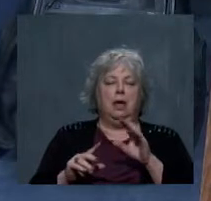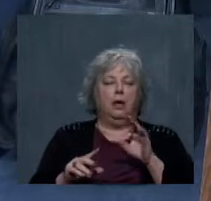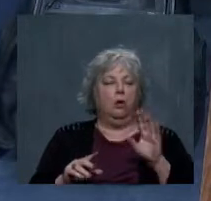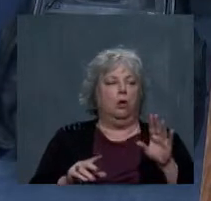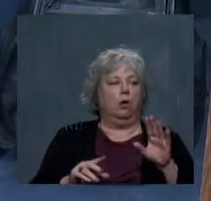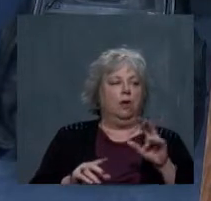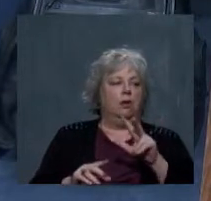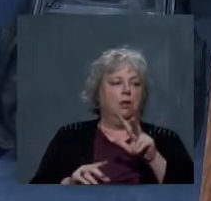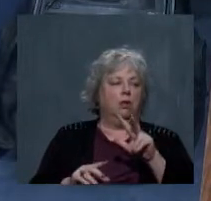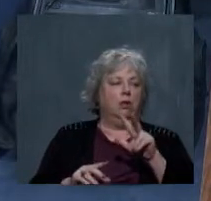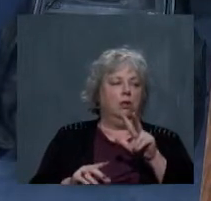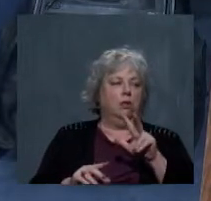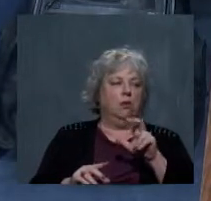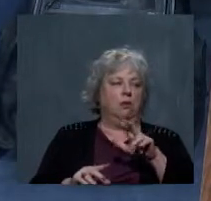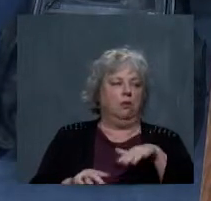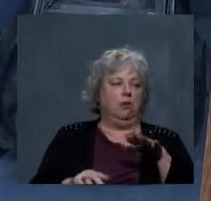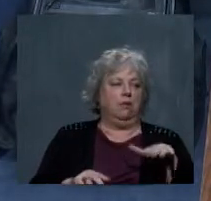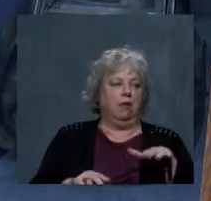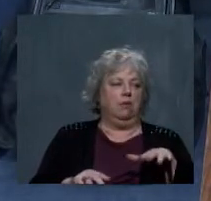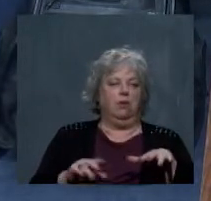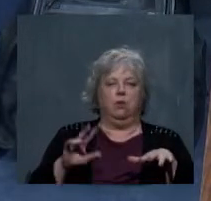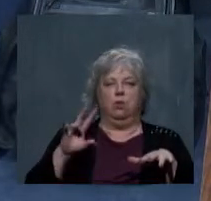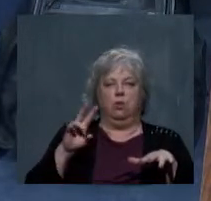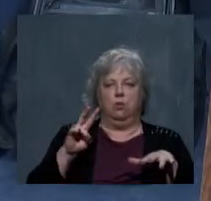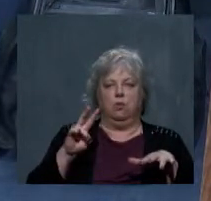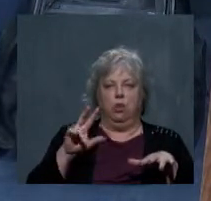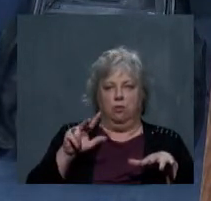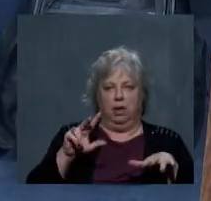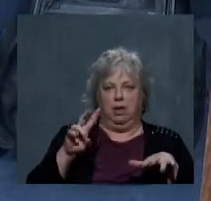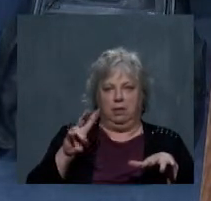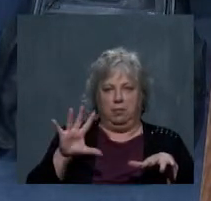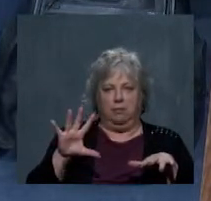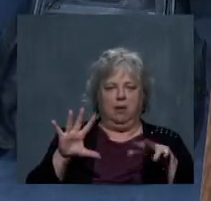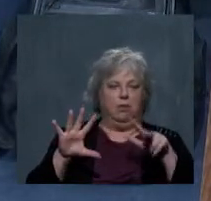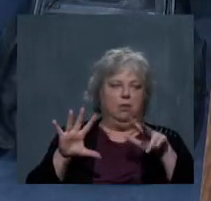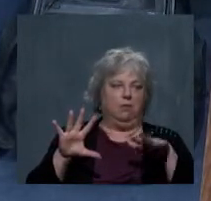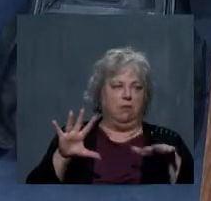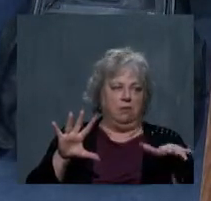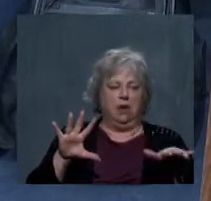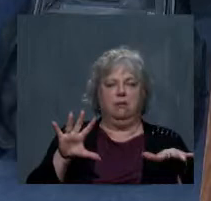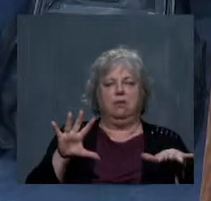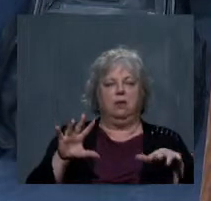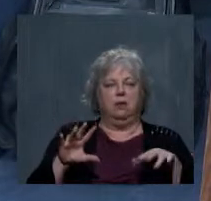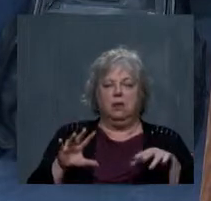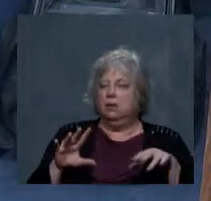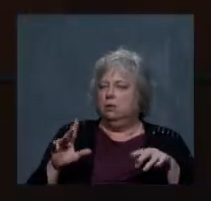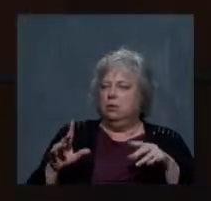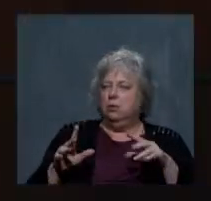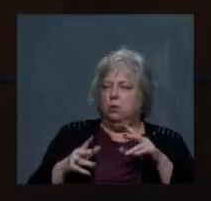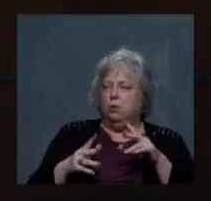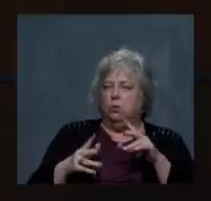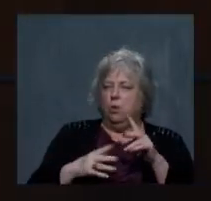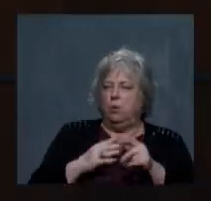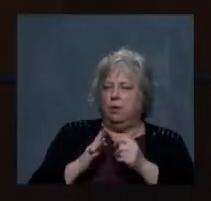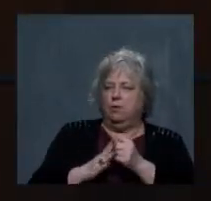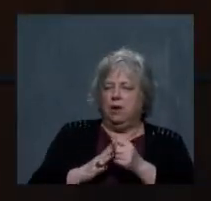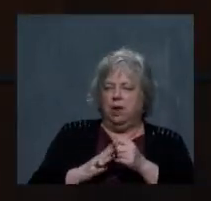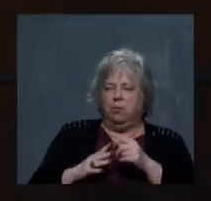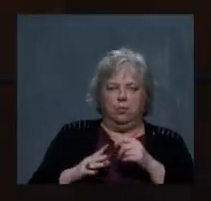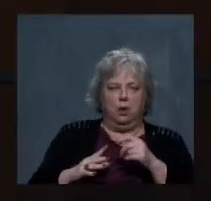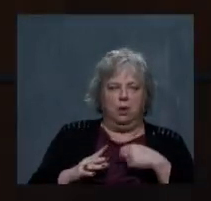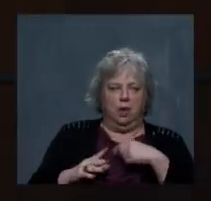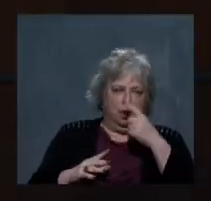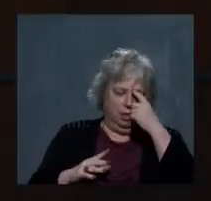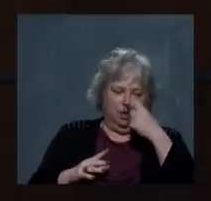is 355. So 375 versus 355. Is that for the, what period of time was that for? Because I